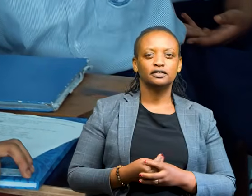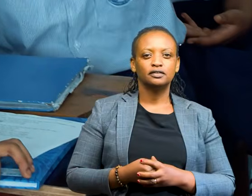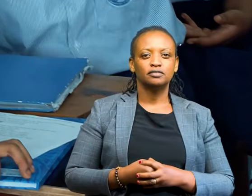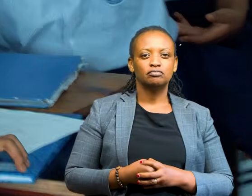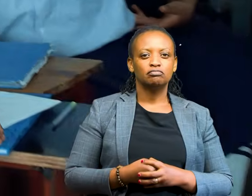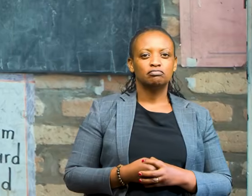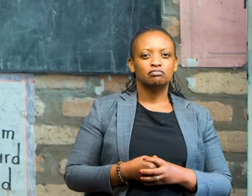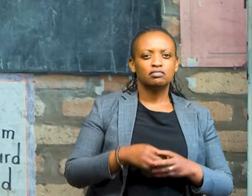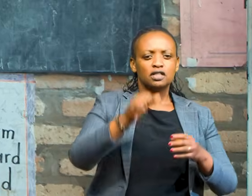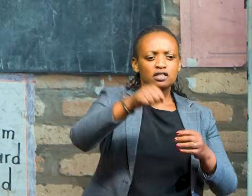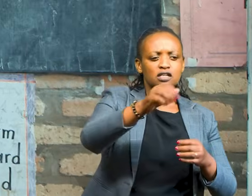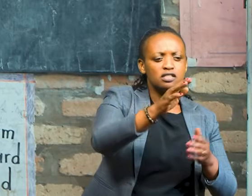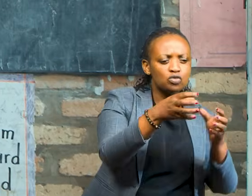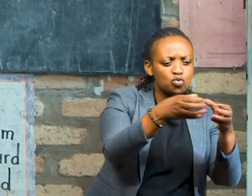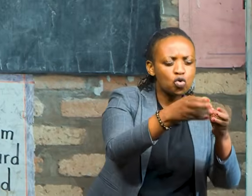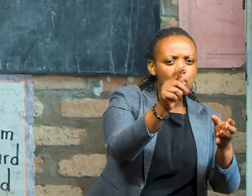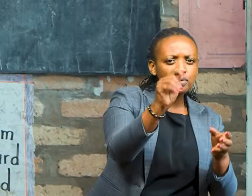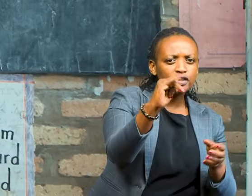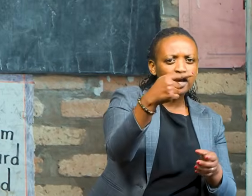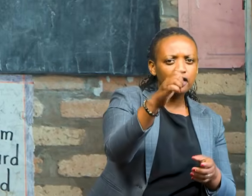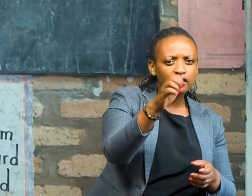up? Tiger?